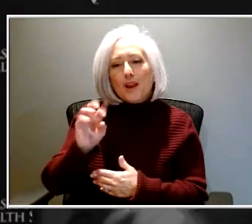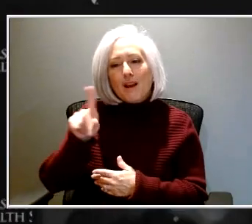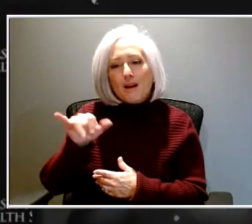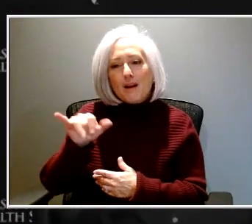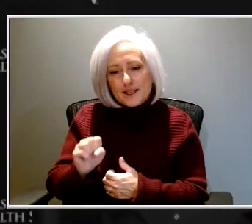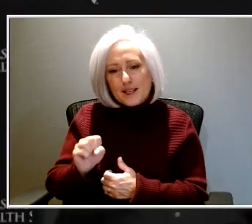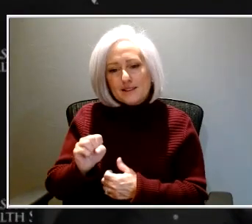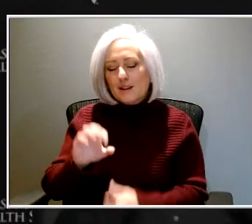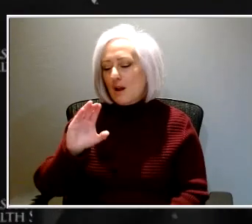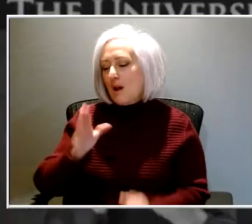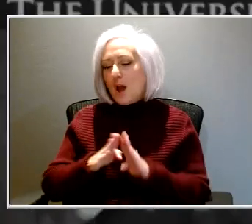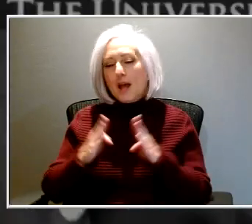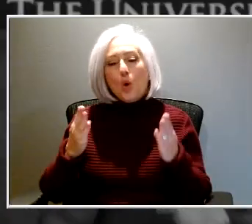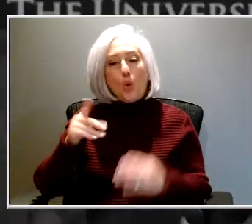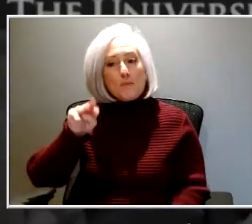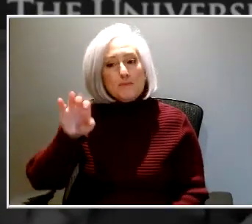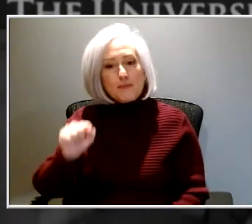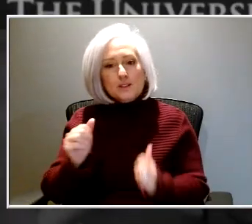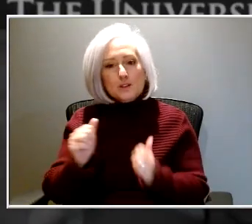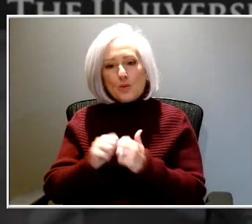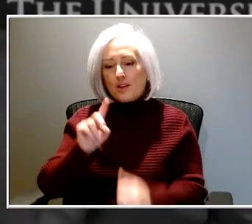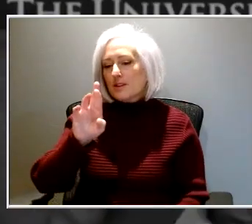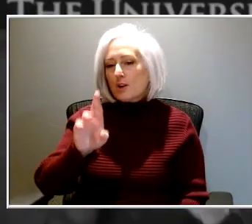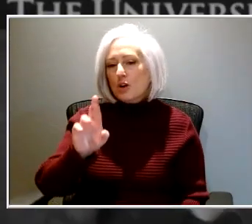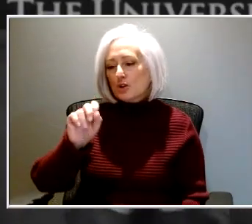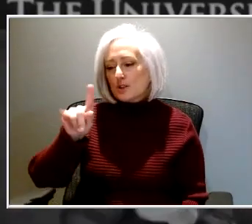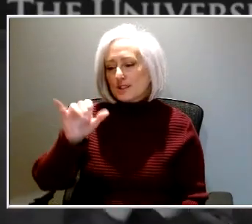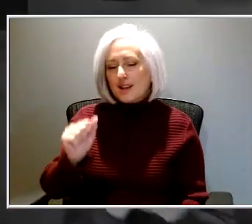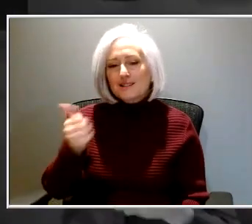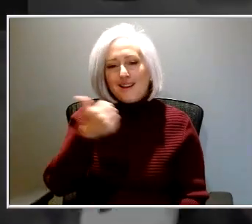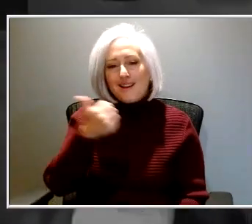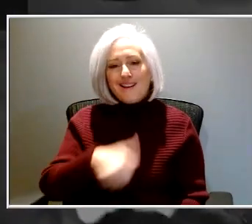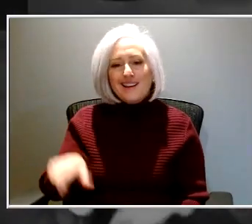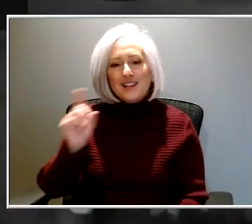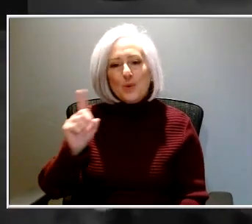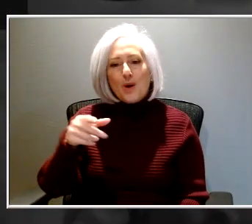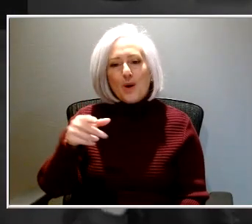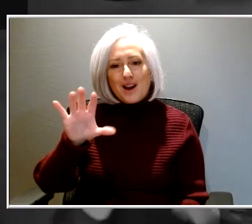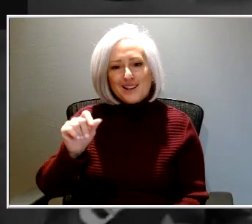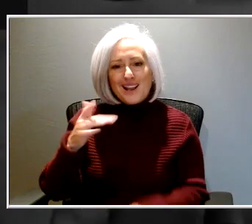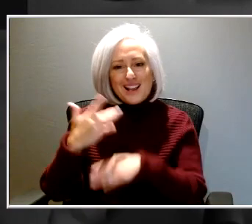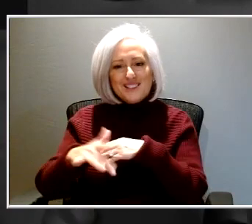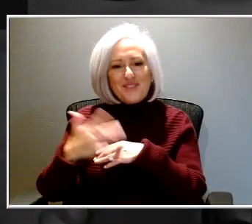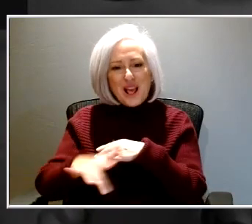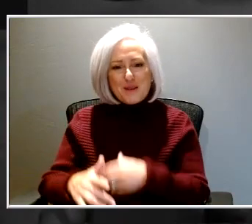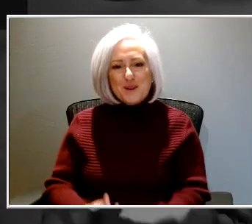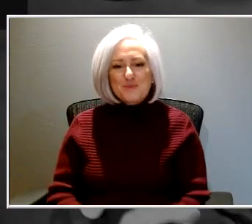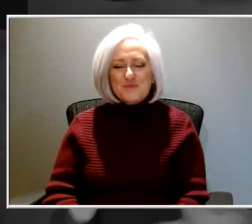mics with Dr. Stein's podcasts. Now, everywhere podcasts are available.